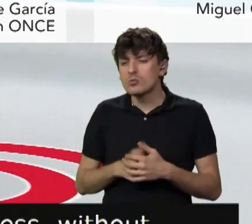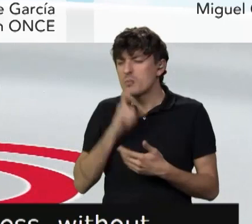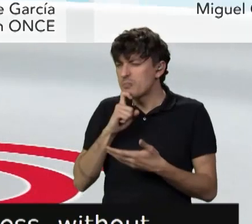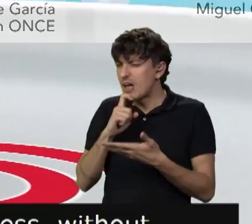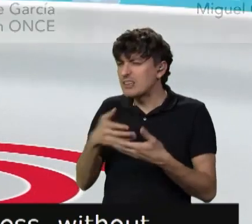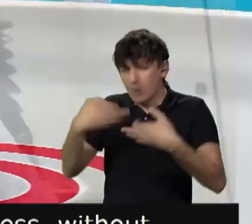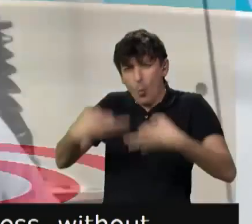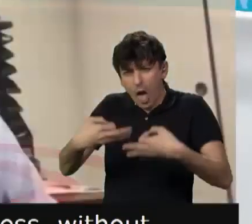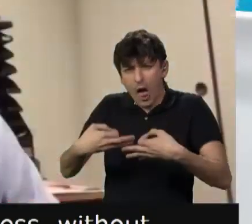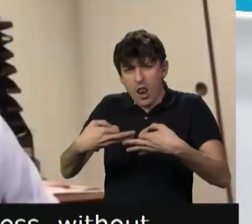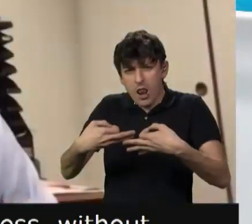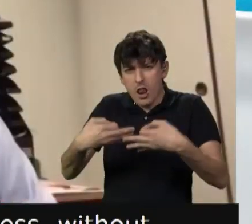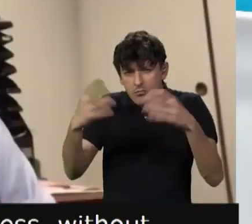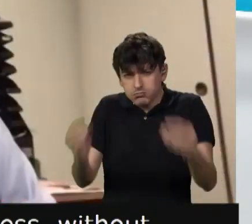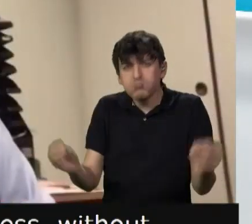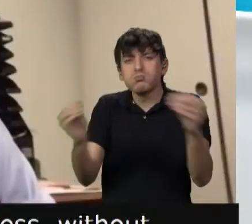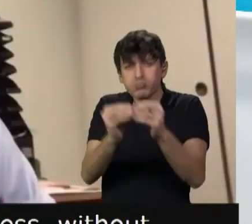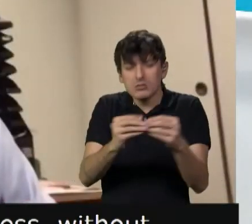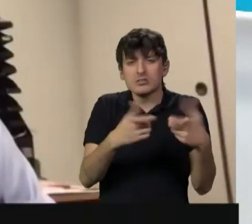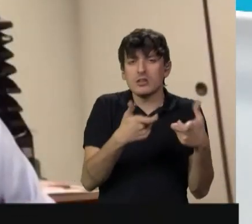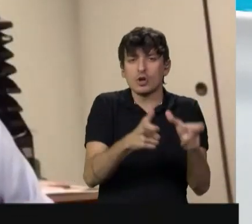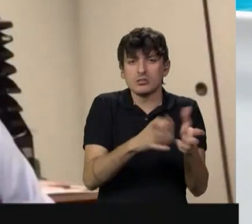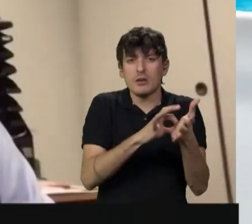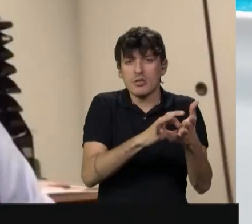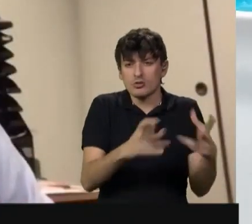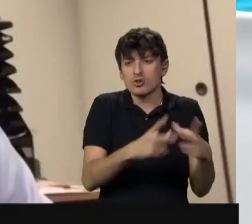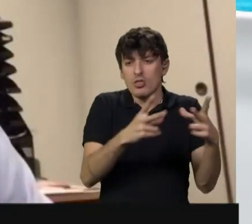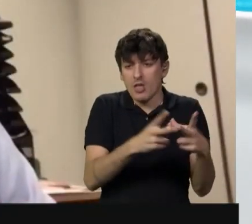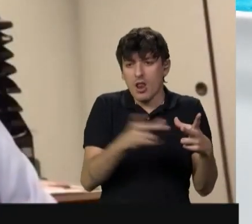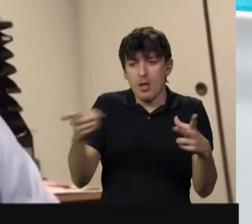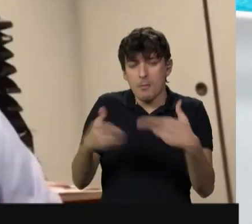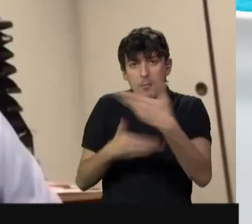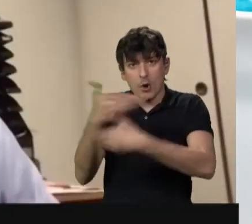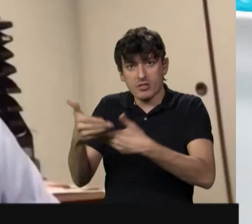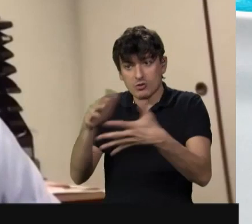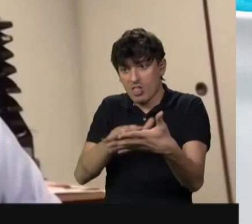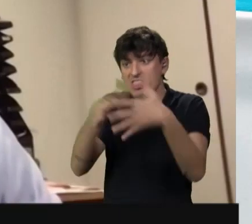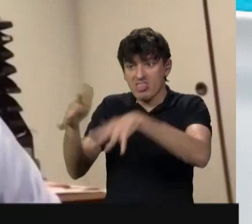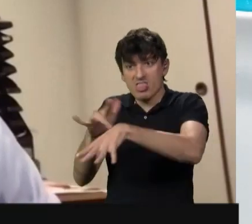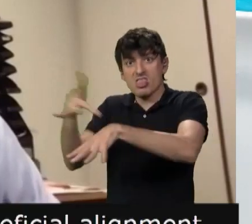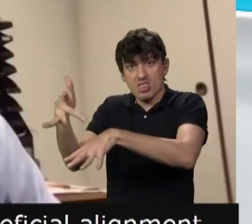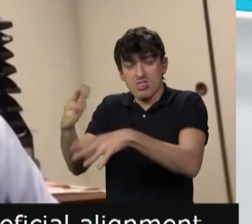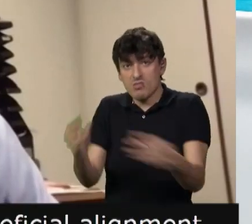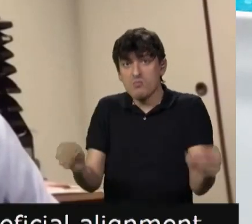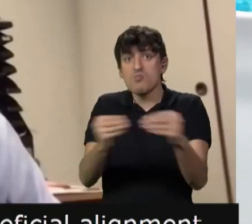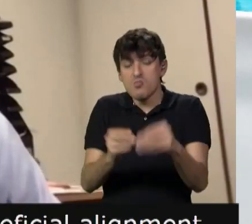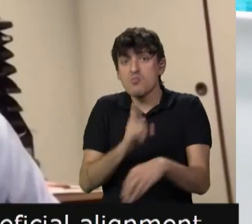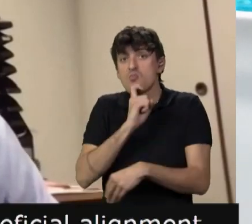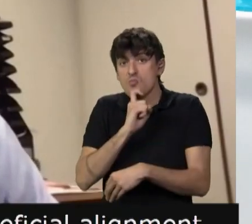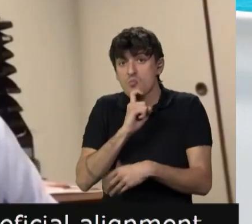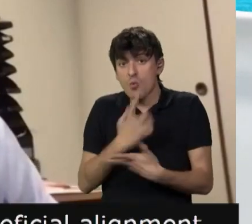Well, to ensure this beneficial alignment with social services through